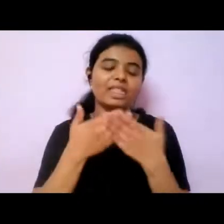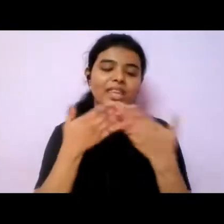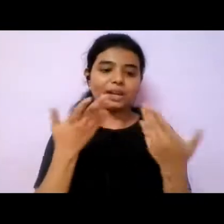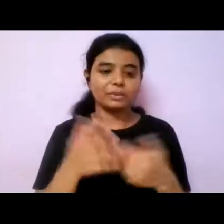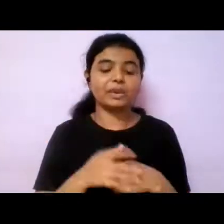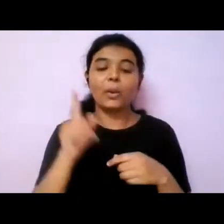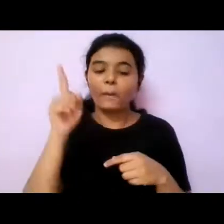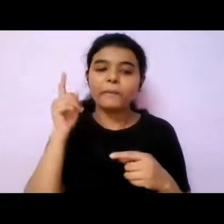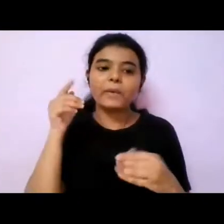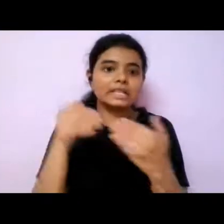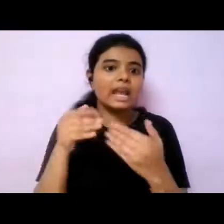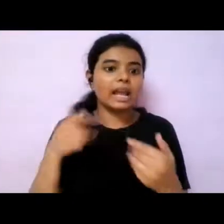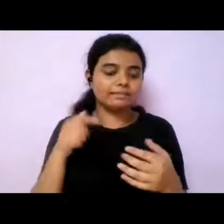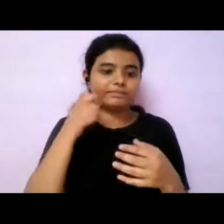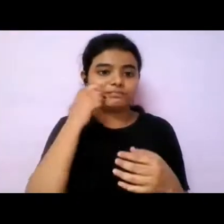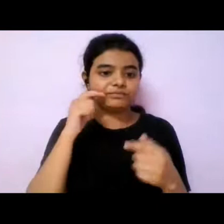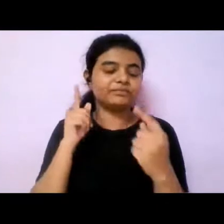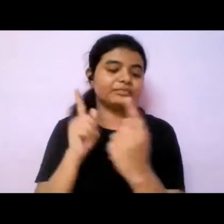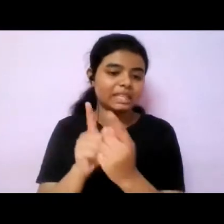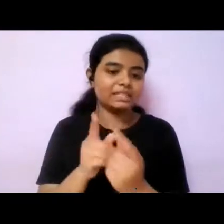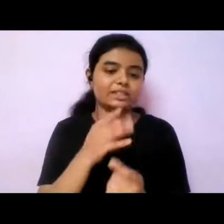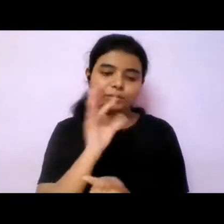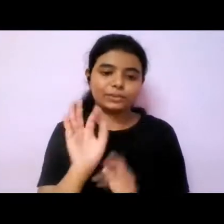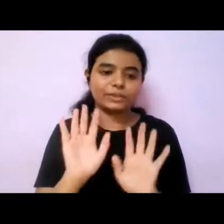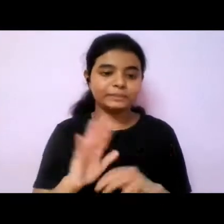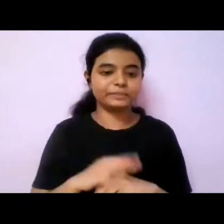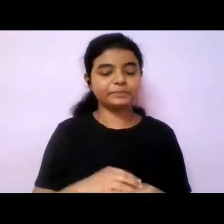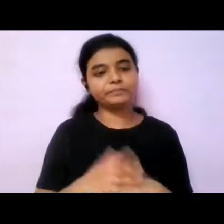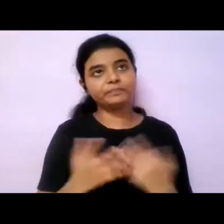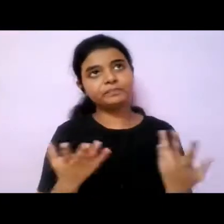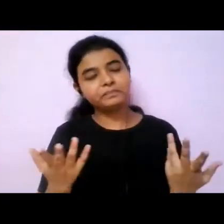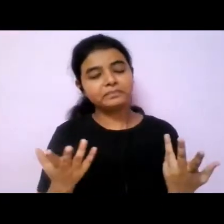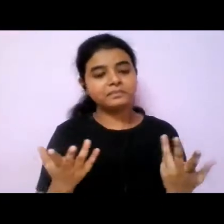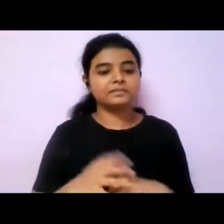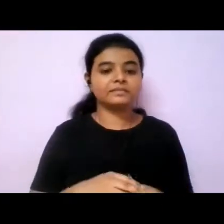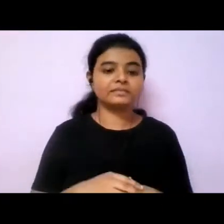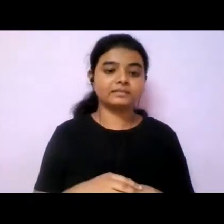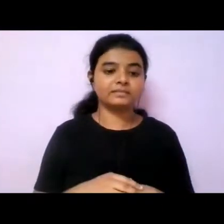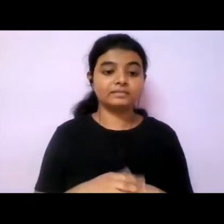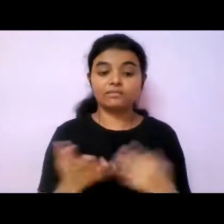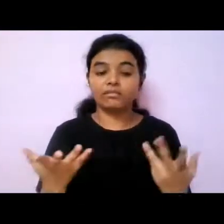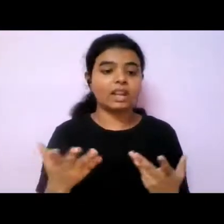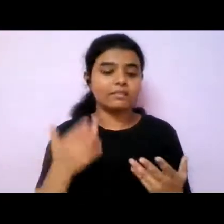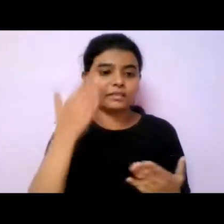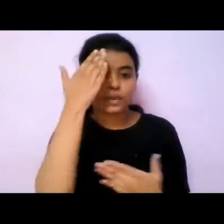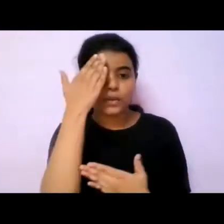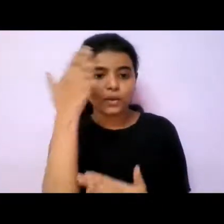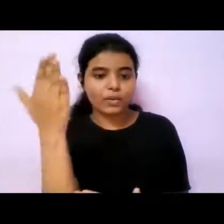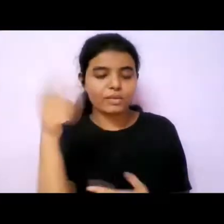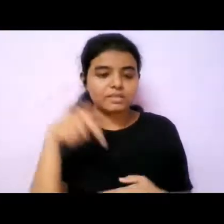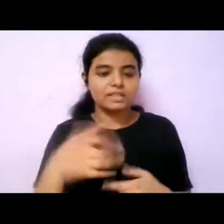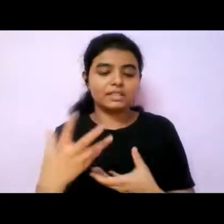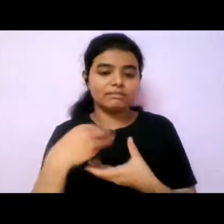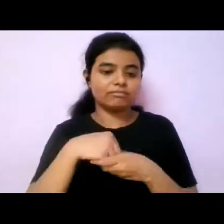that will be possible. I'm really honored to be part of this